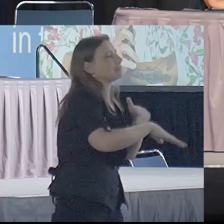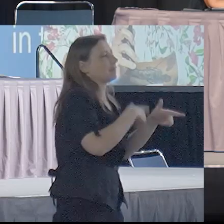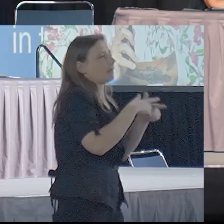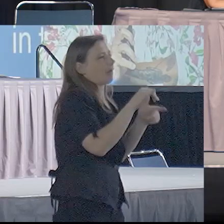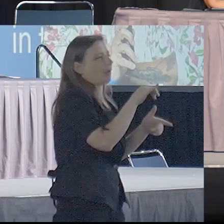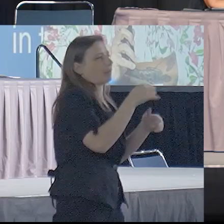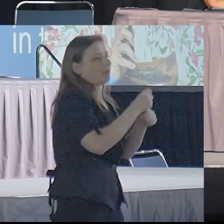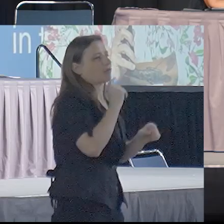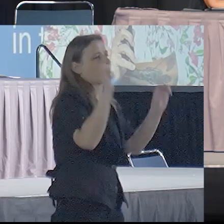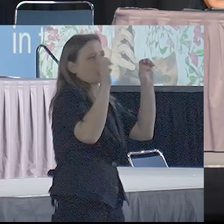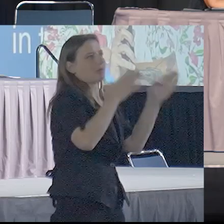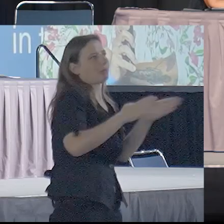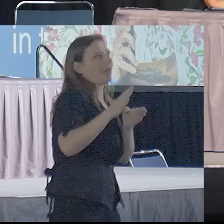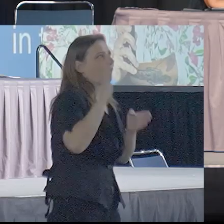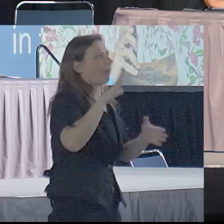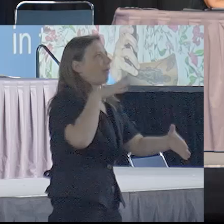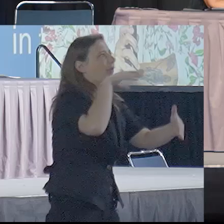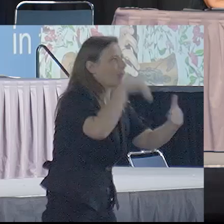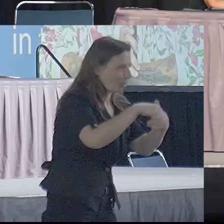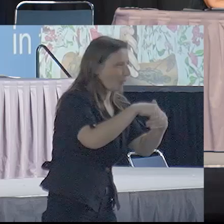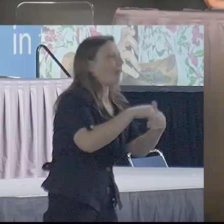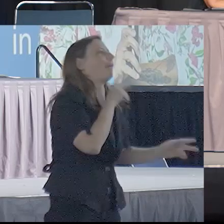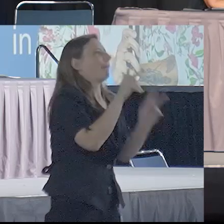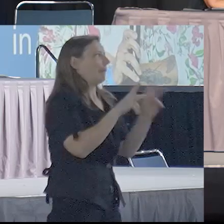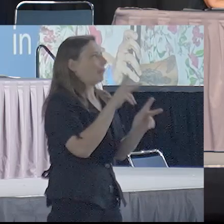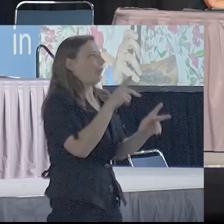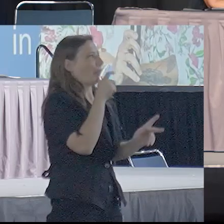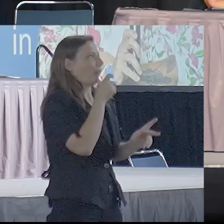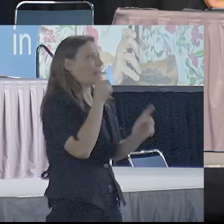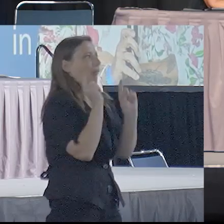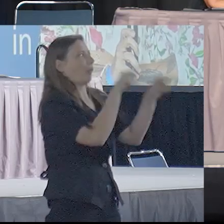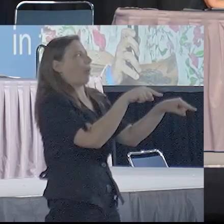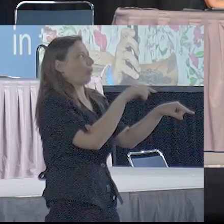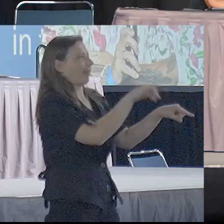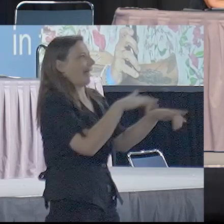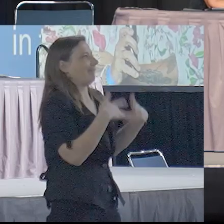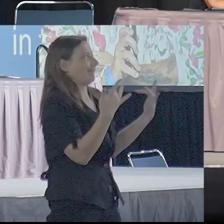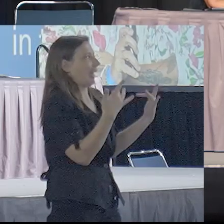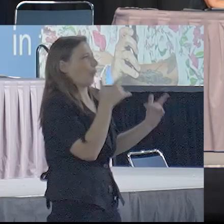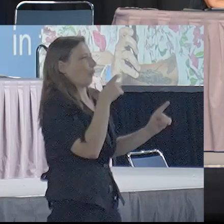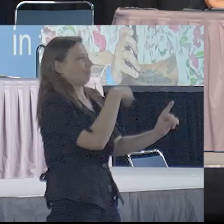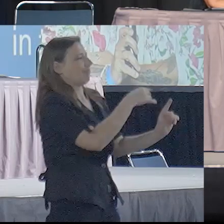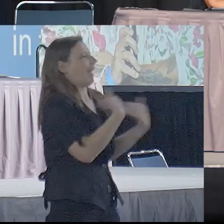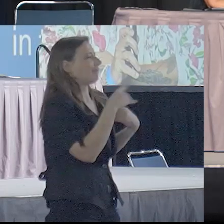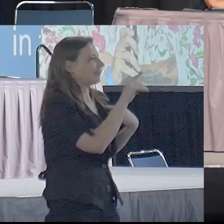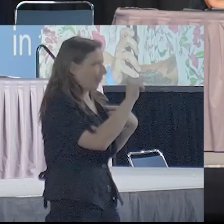our emergency plans incorporate and account for folks who may be attending an event who have a